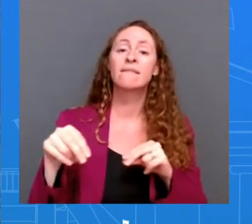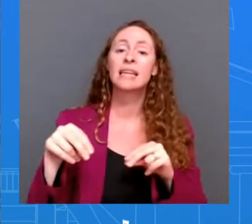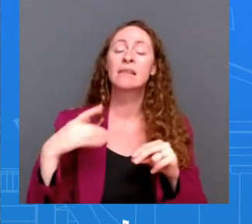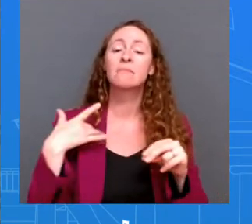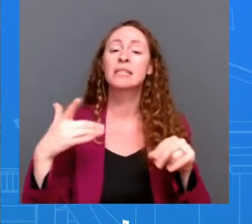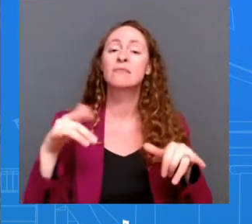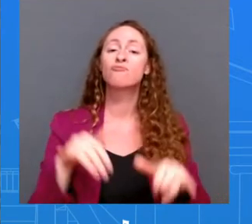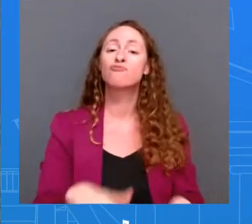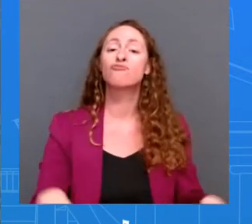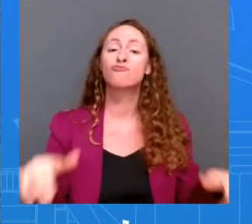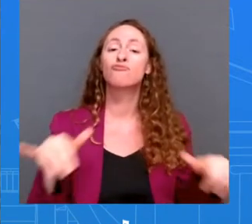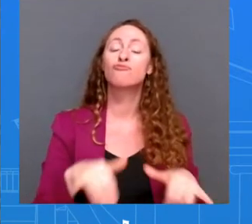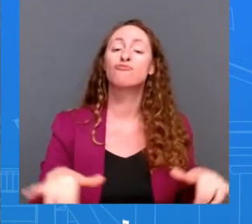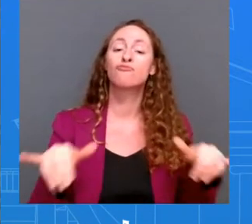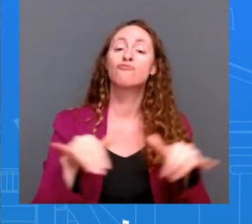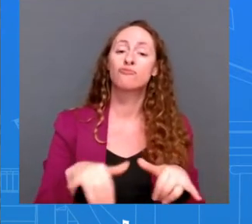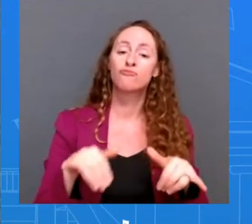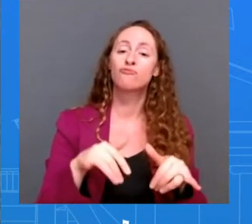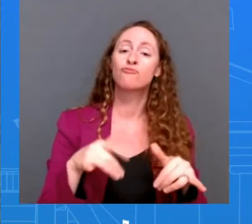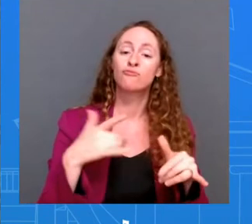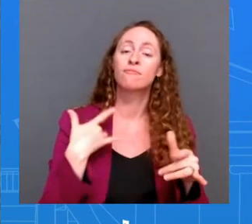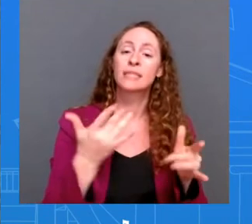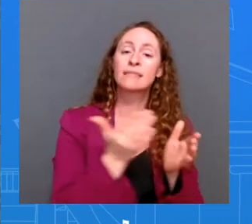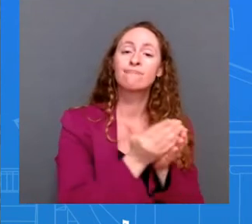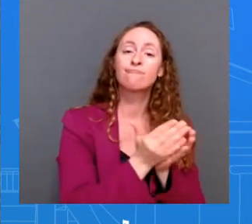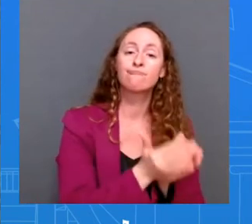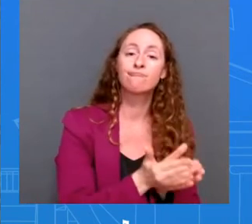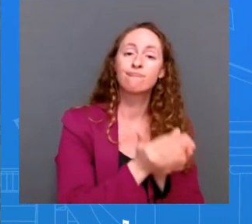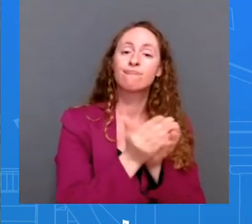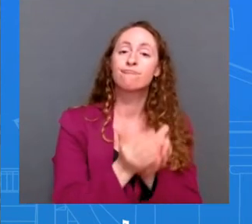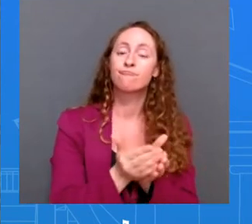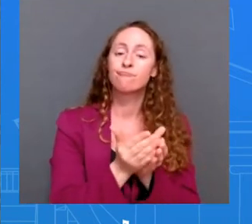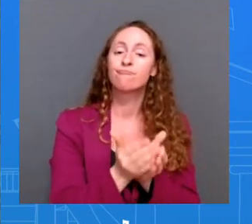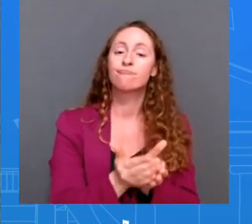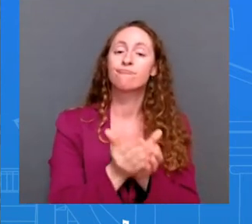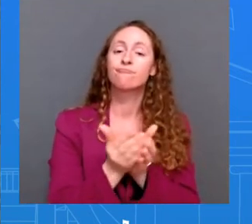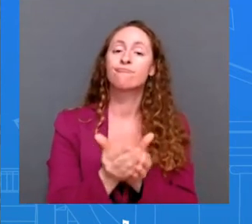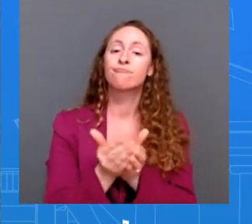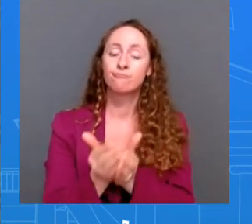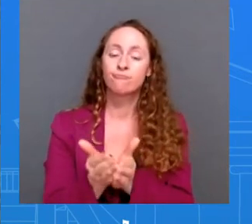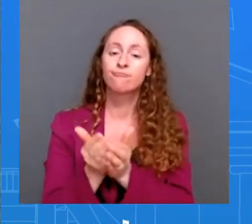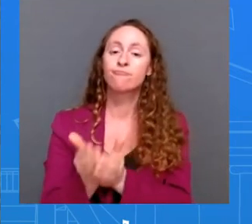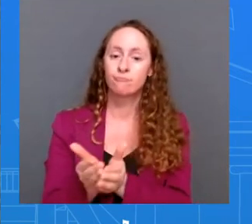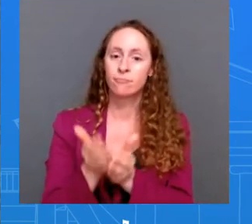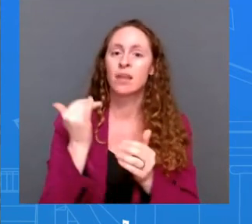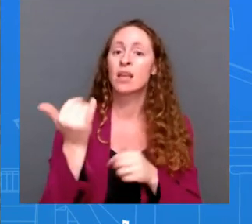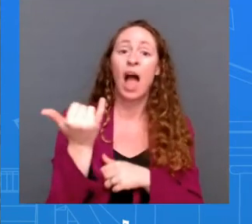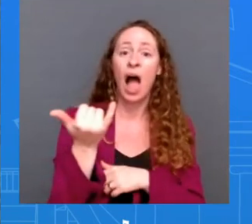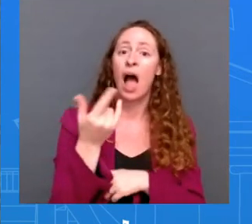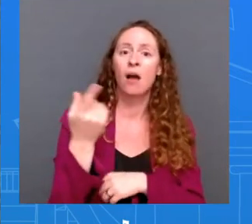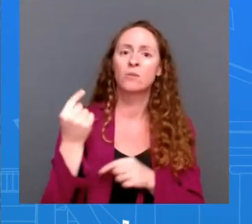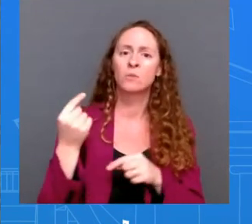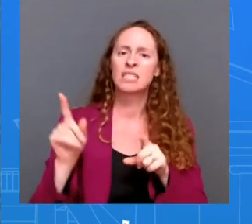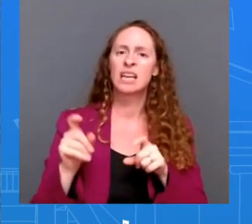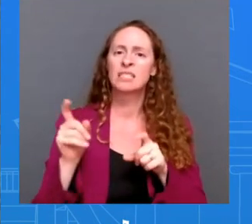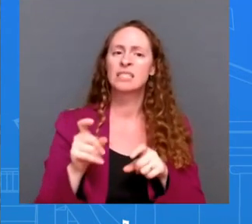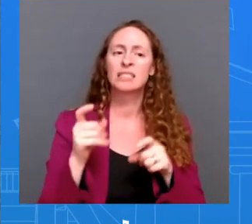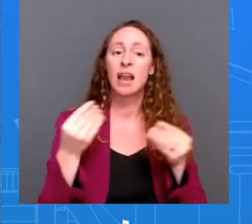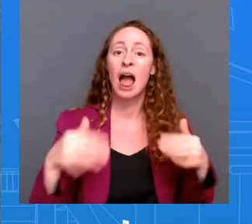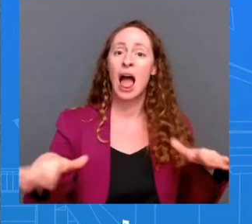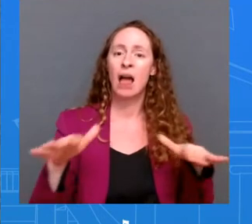them now fly at least 11 ballistic missiles in and around the Taiwan Strait,